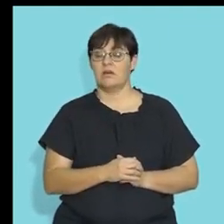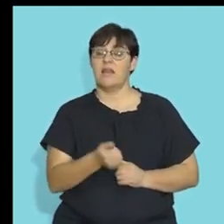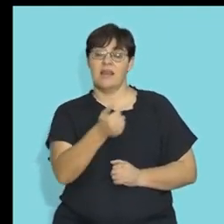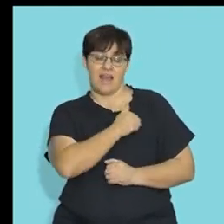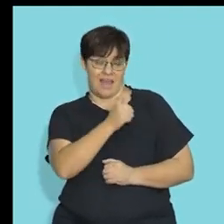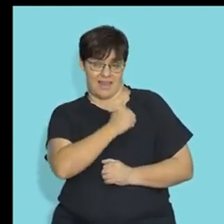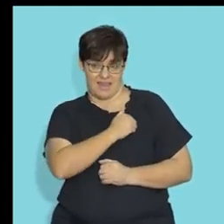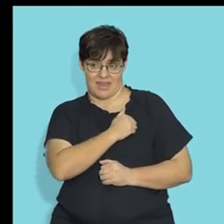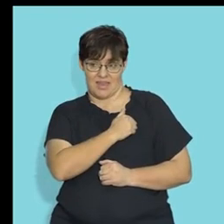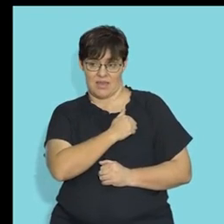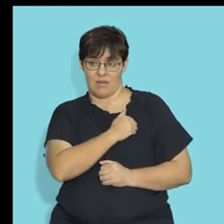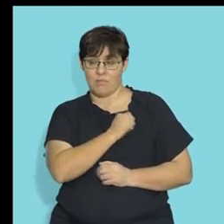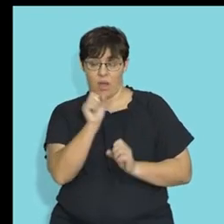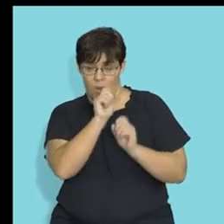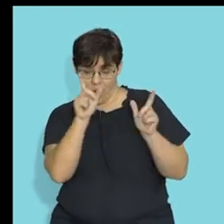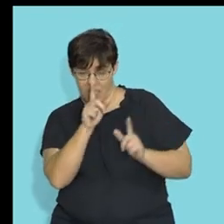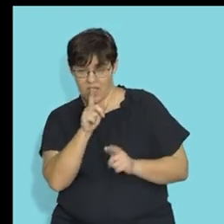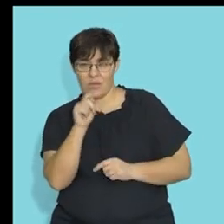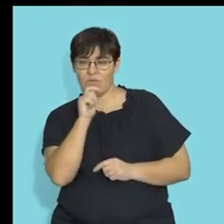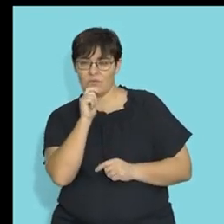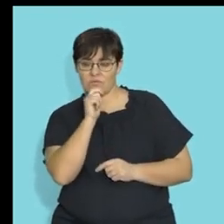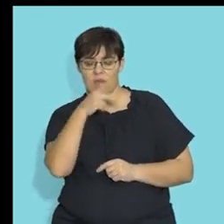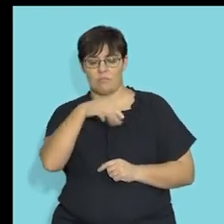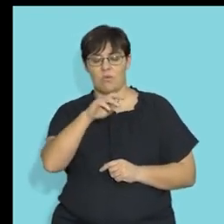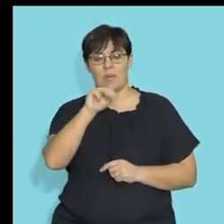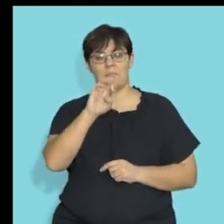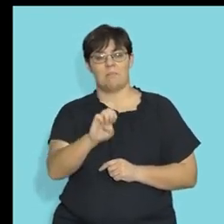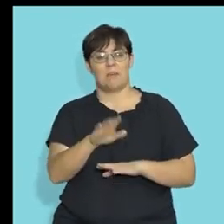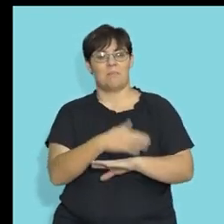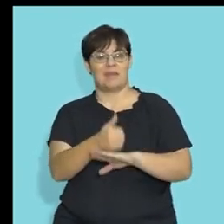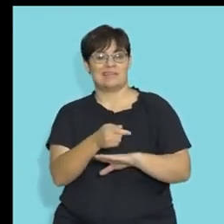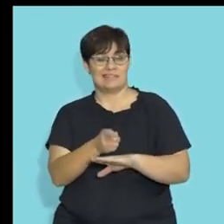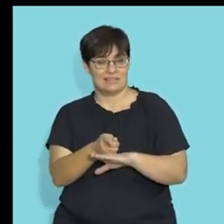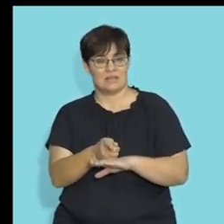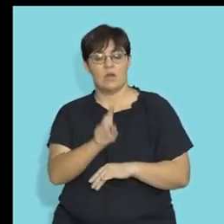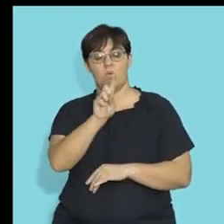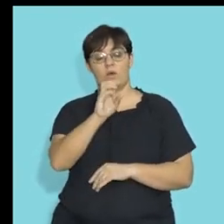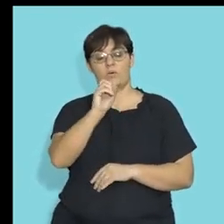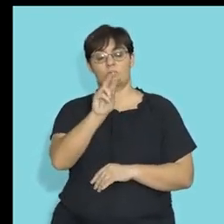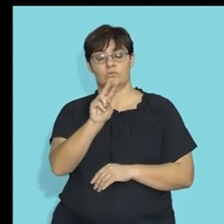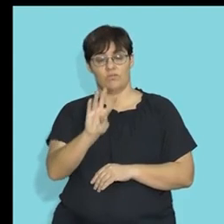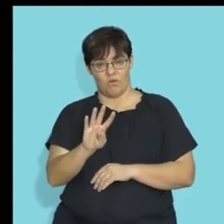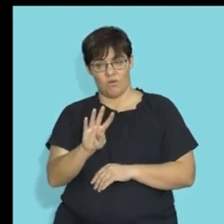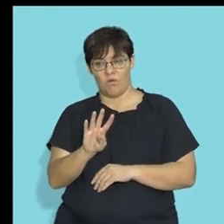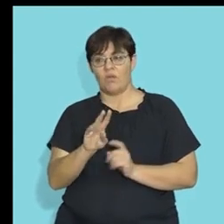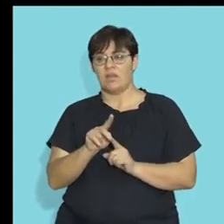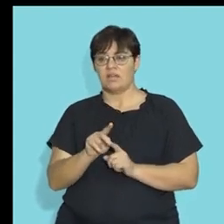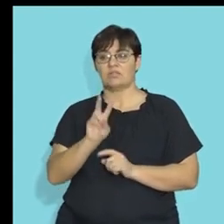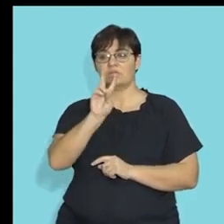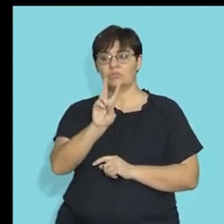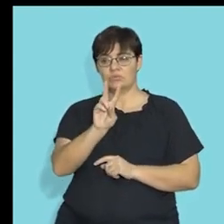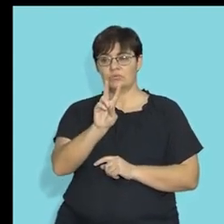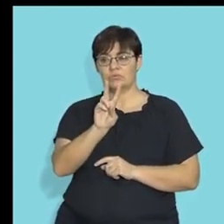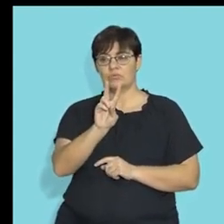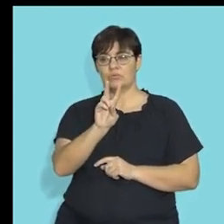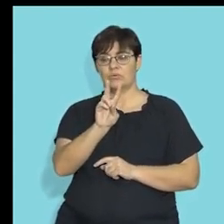1024. Luckily, if I am aware of how to use prime bases, I know that 1024 is 2